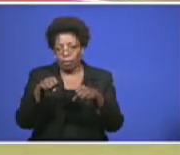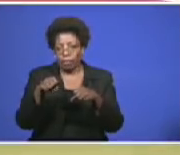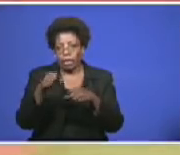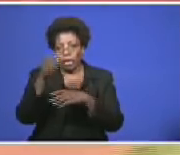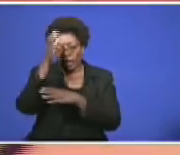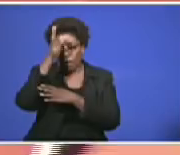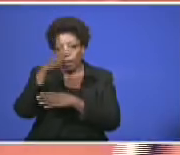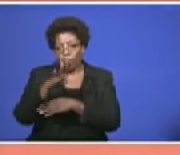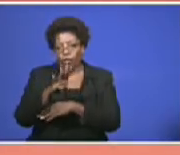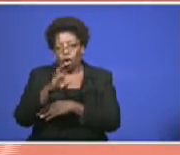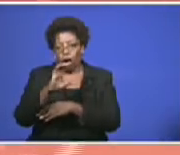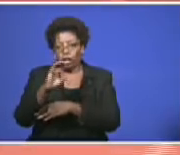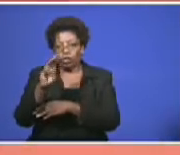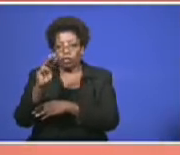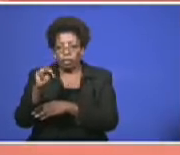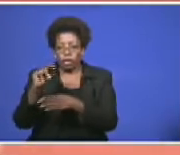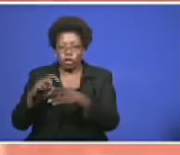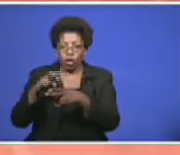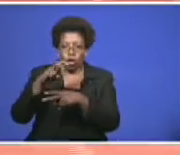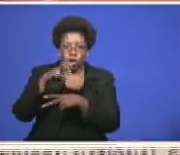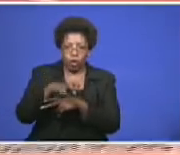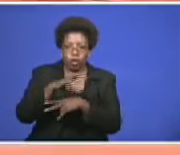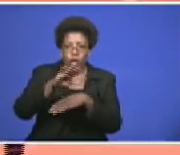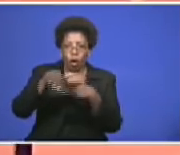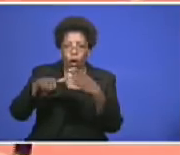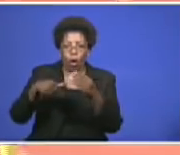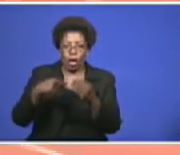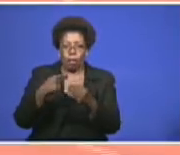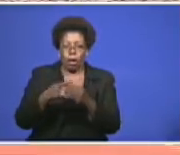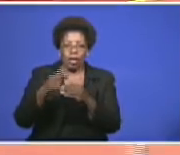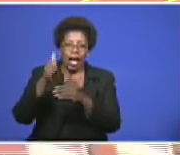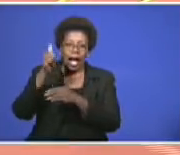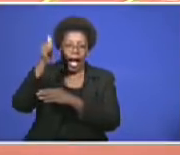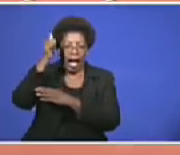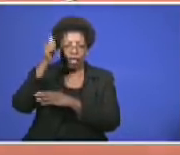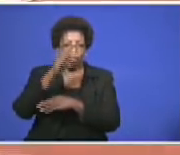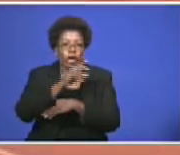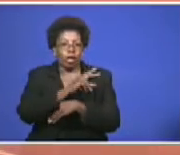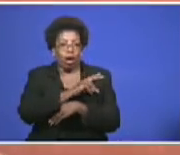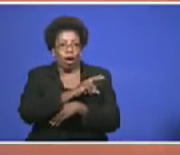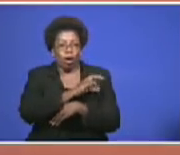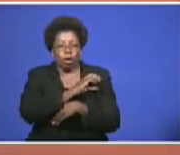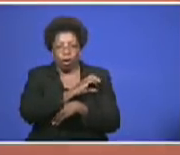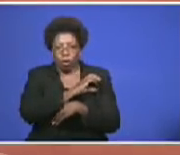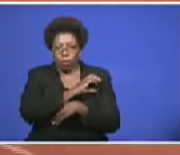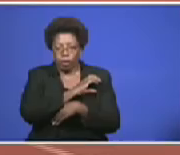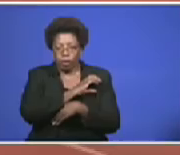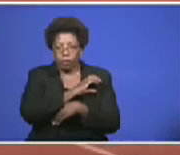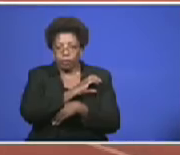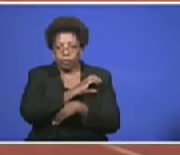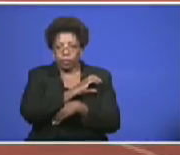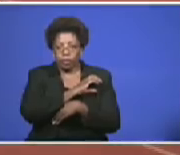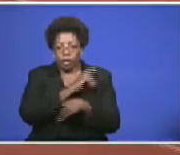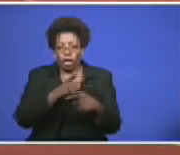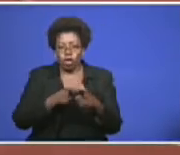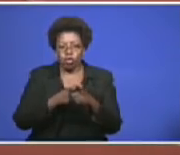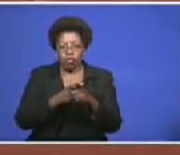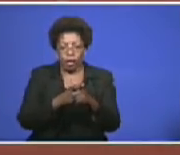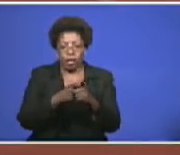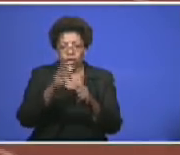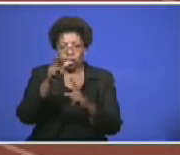men's 400-meter hurdles, this one was all about Andre Colebrook. He cruised to the national championship, winning